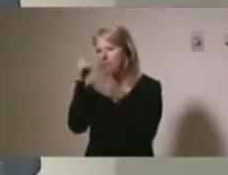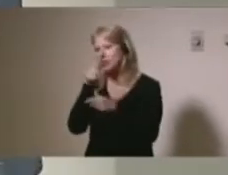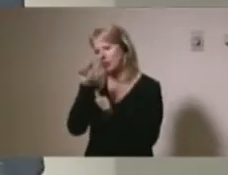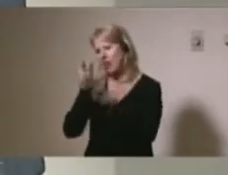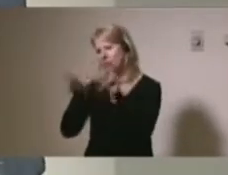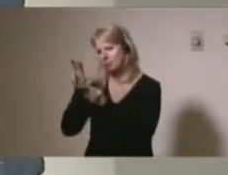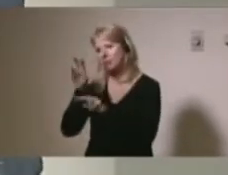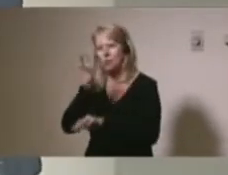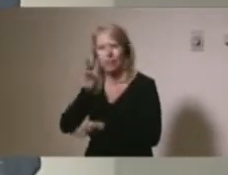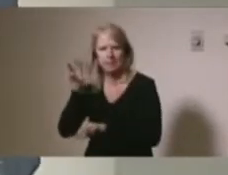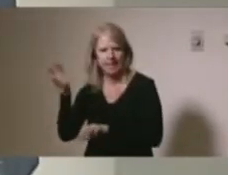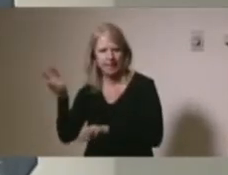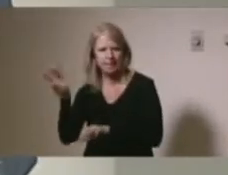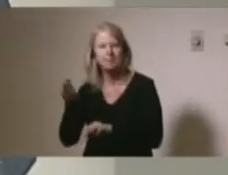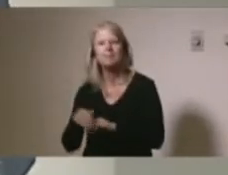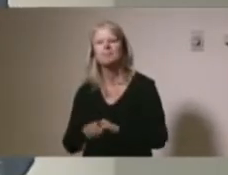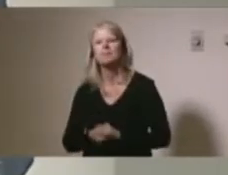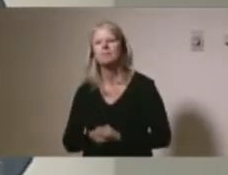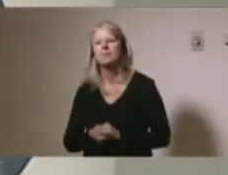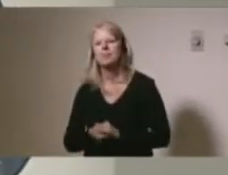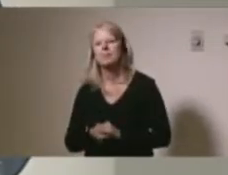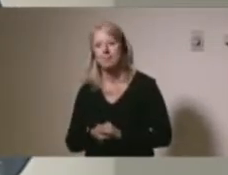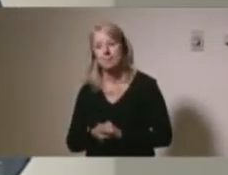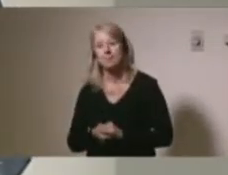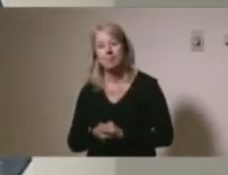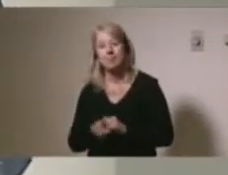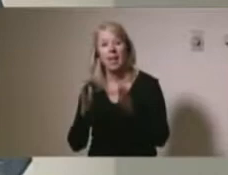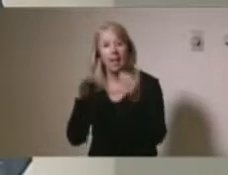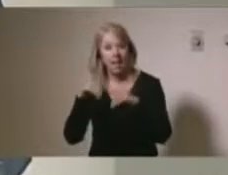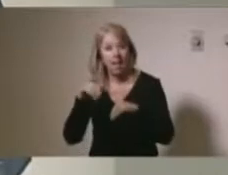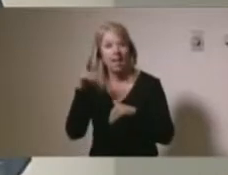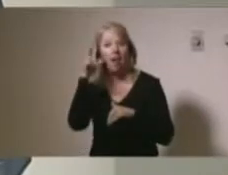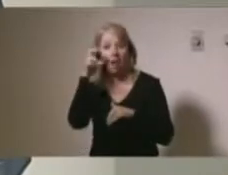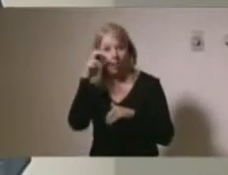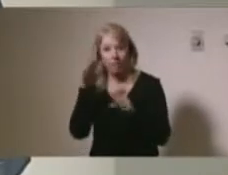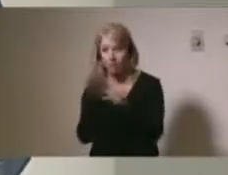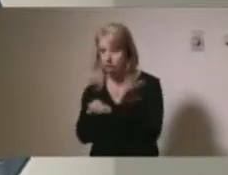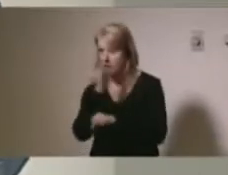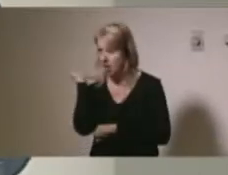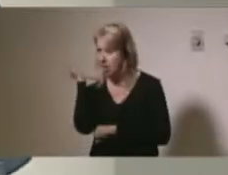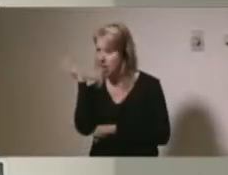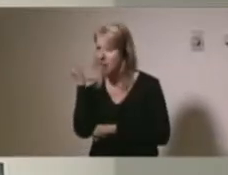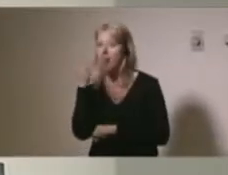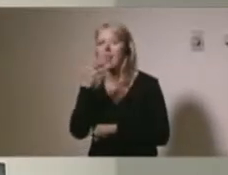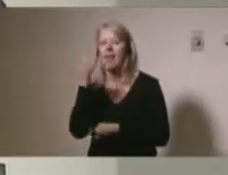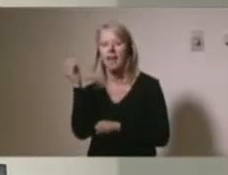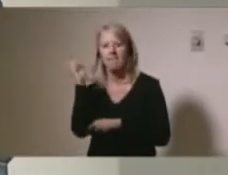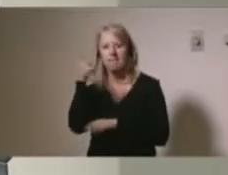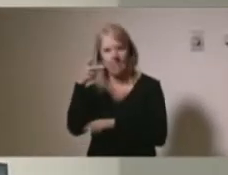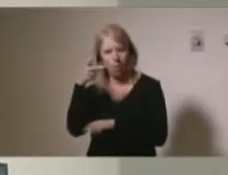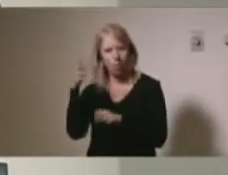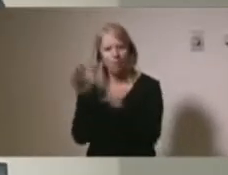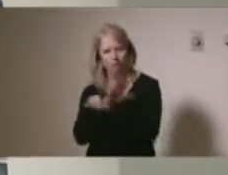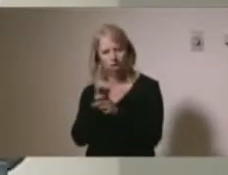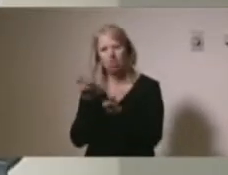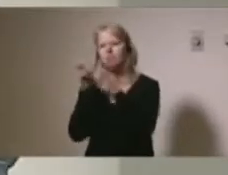website. And even the audio and the video will be available on our website.